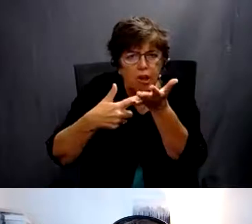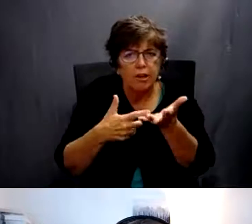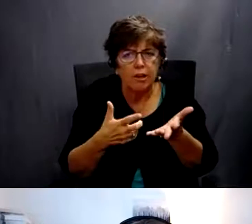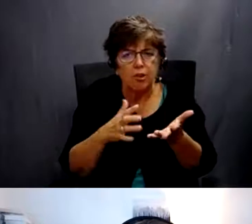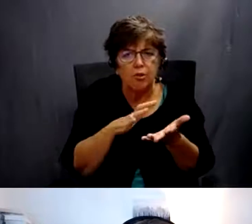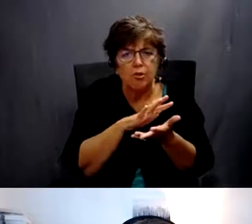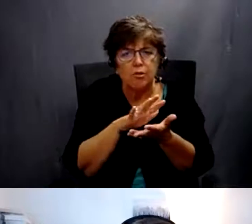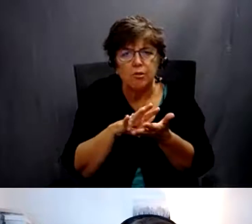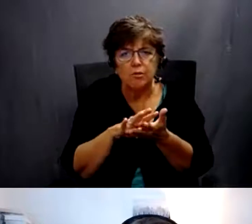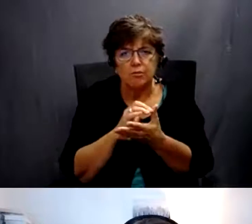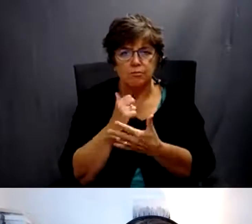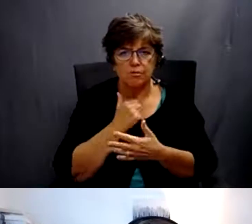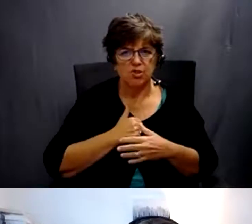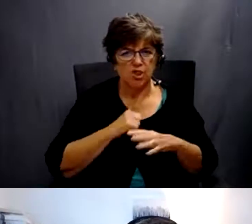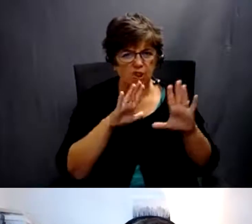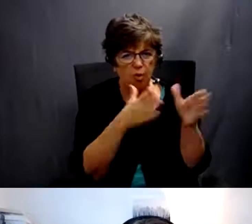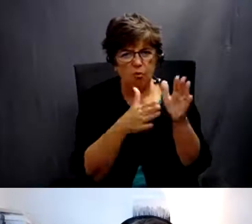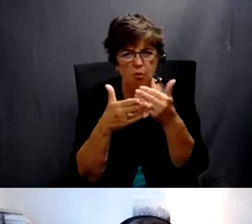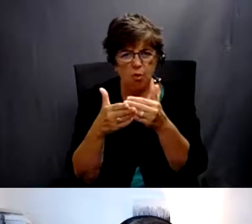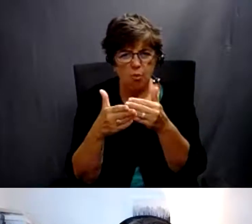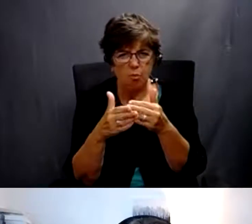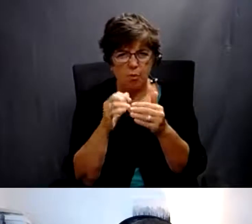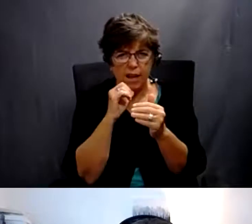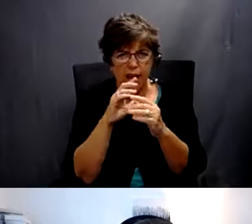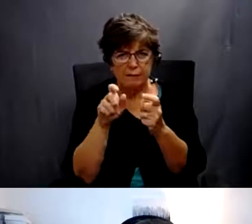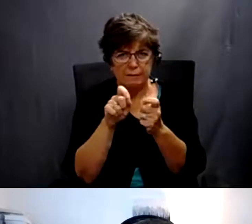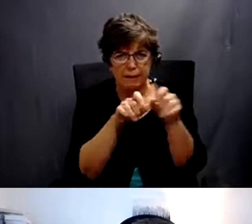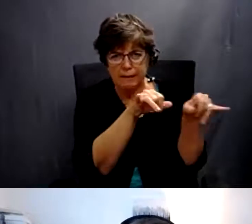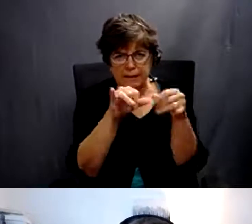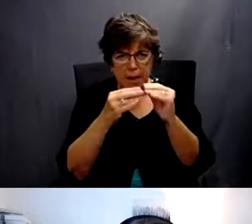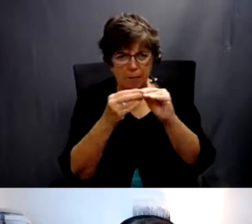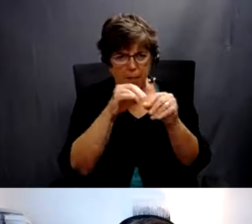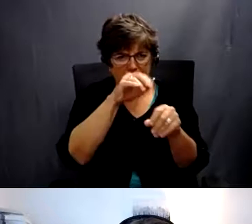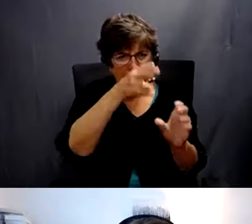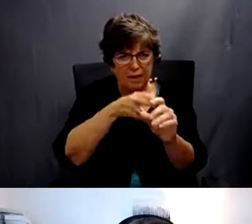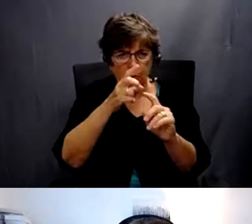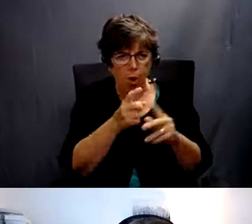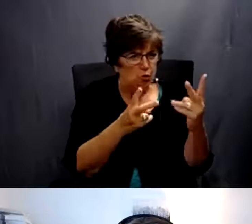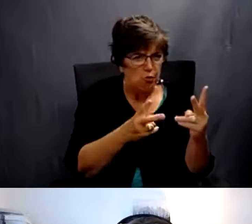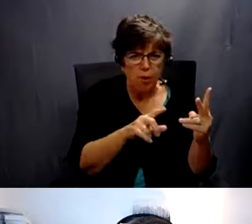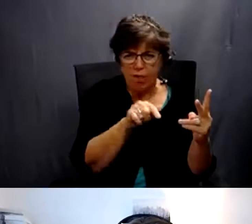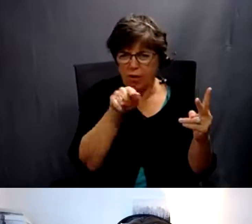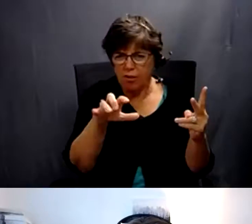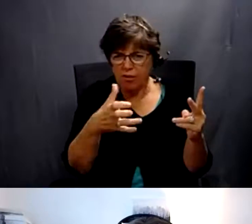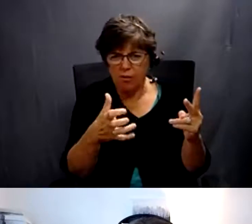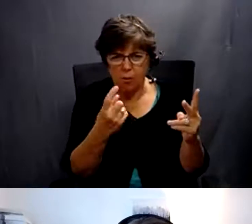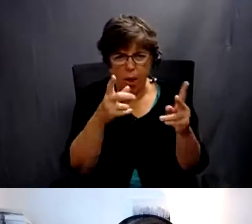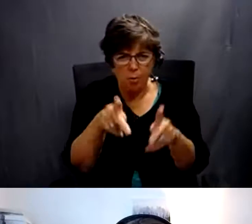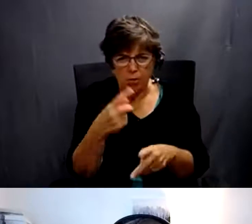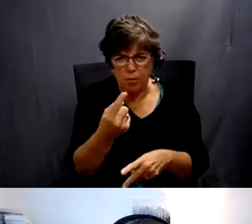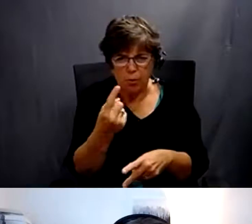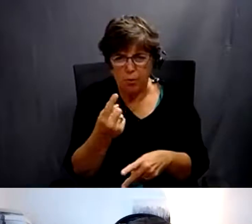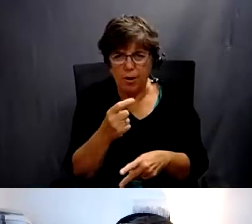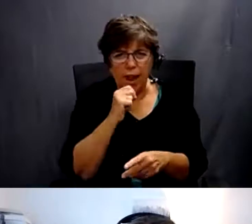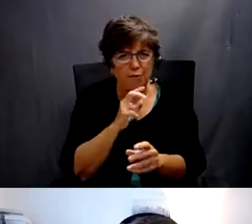people. Sorry, the rooms got more uneven than expected. One had only 2 people, one had 1 person because not